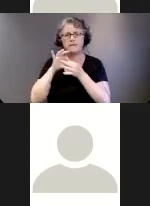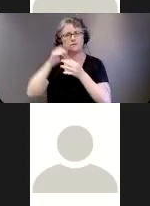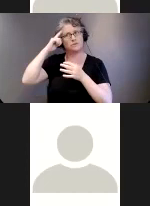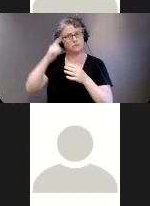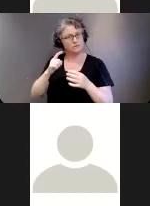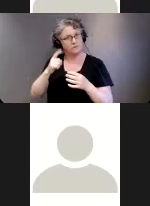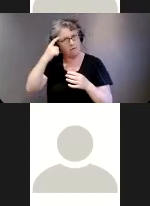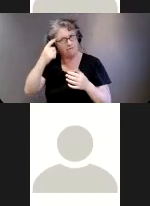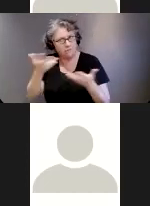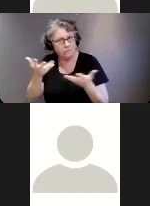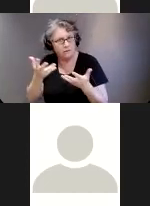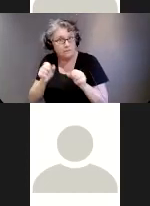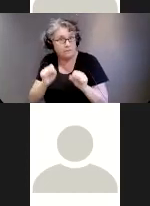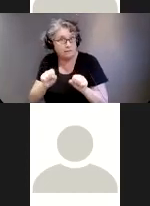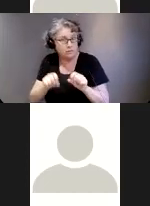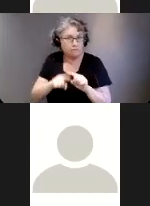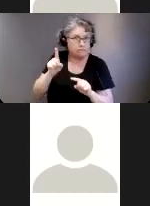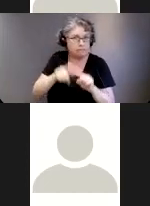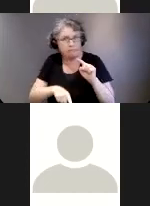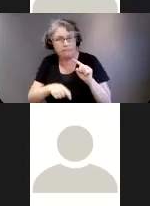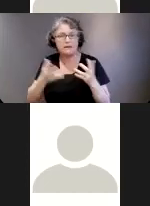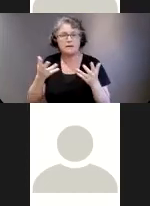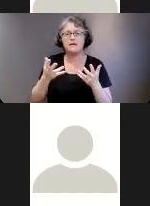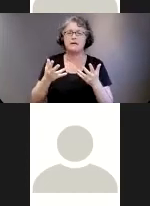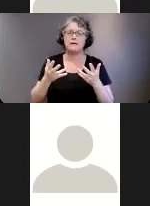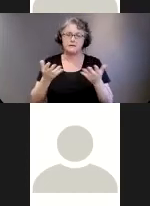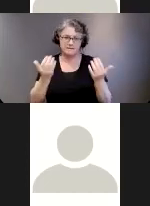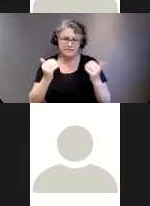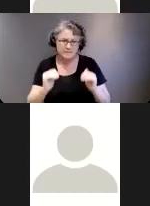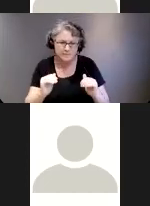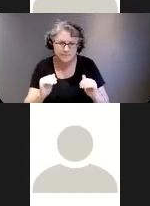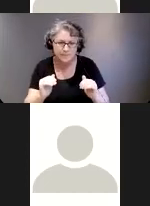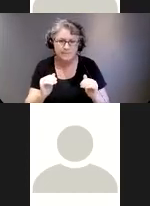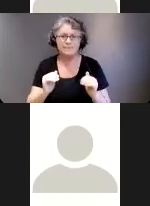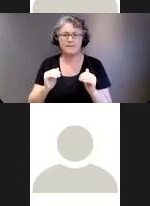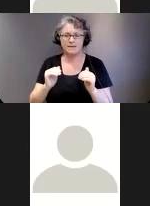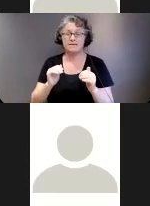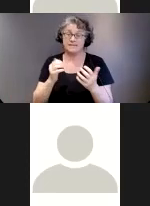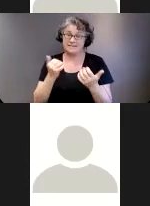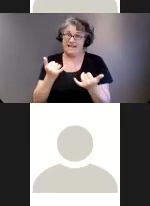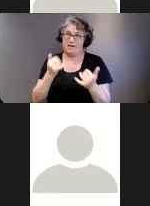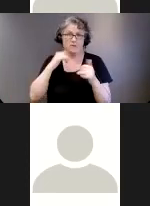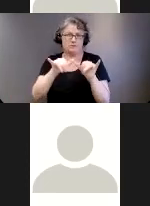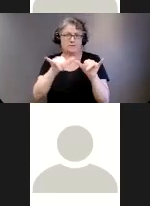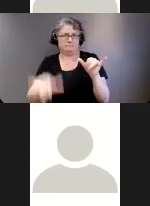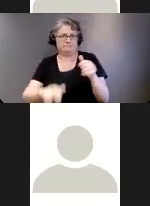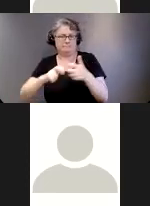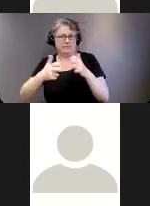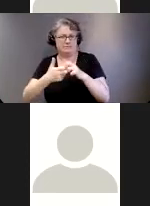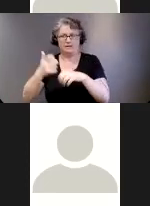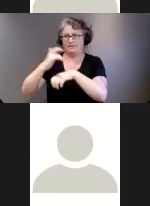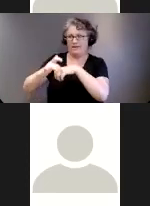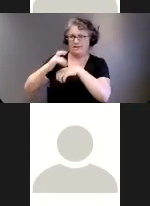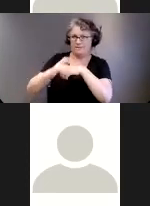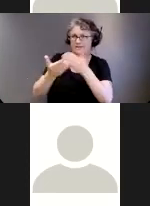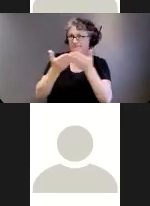Financial housing and dependence, and that's a systemic issue we know right now with availability